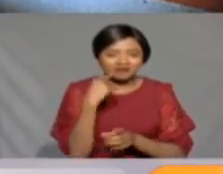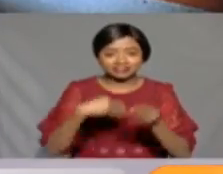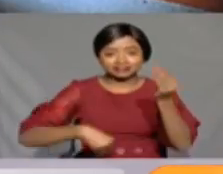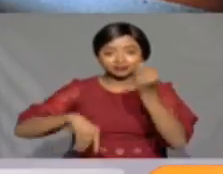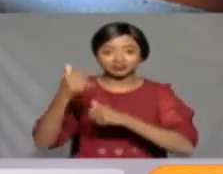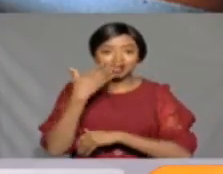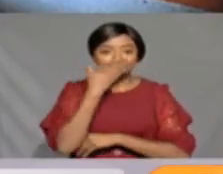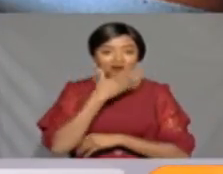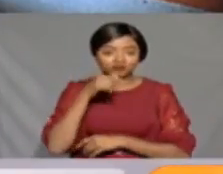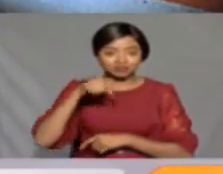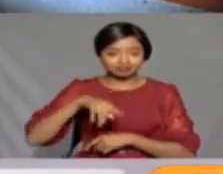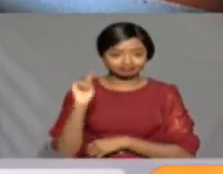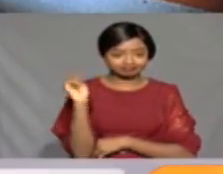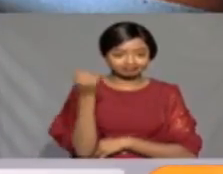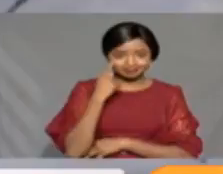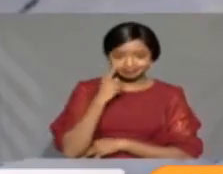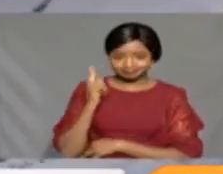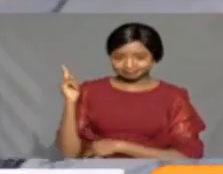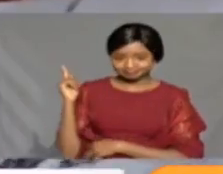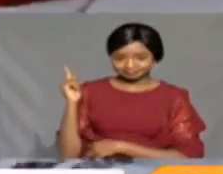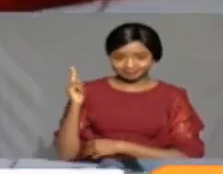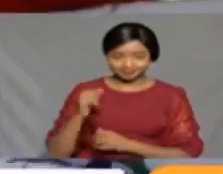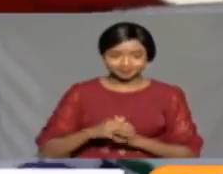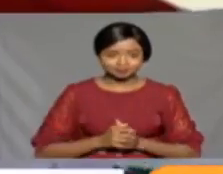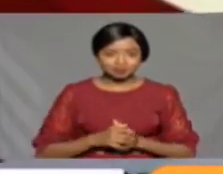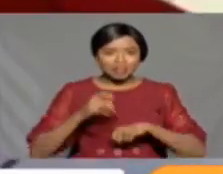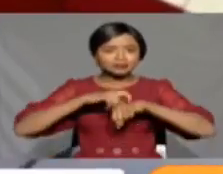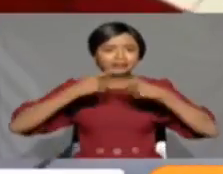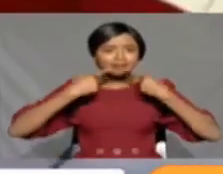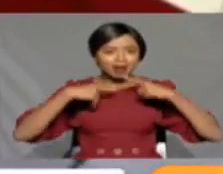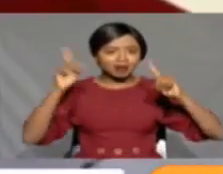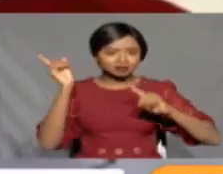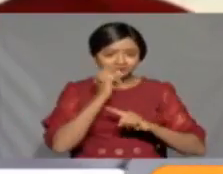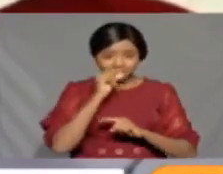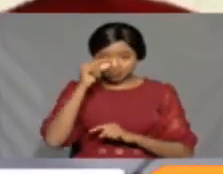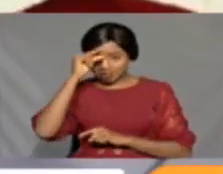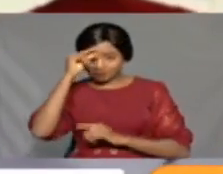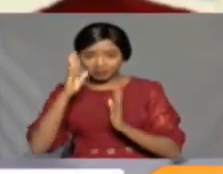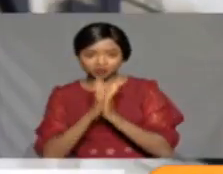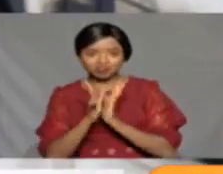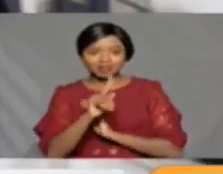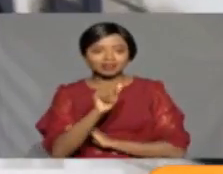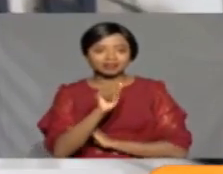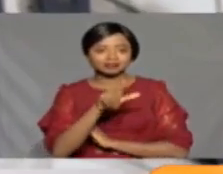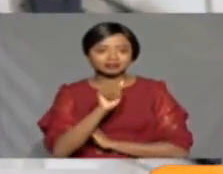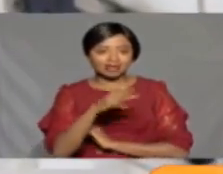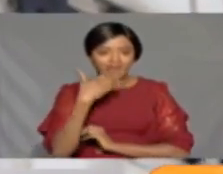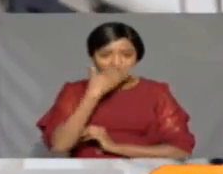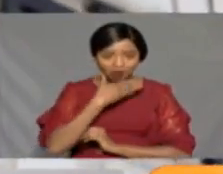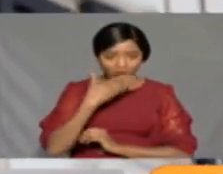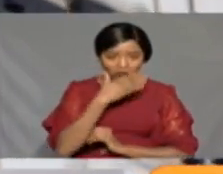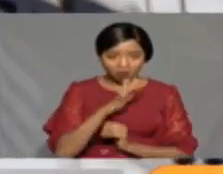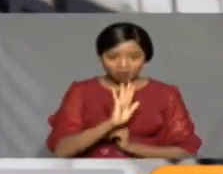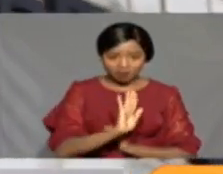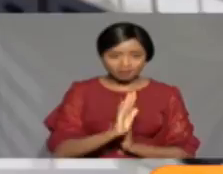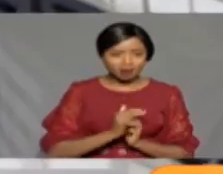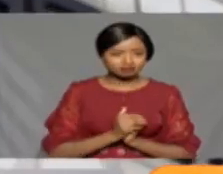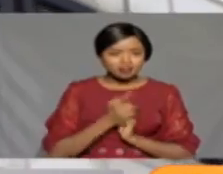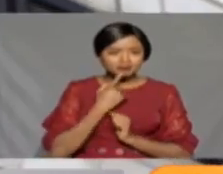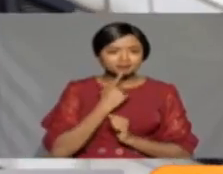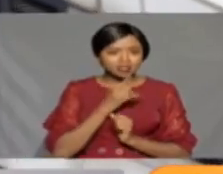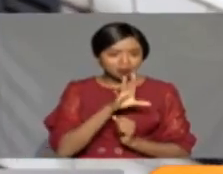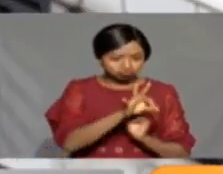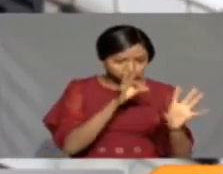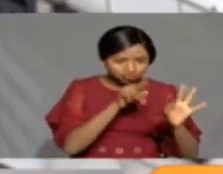Ahmed has more details. In an announcement, the government, together with Tullow Oil and its joint venture partners, said the firm beat